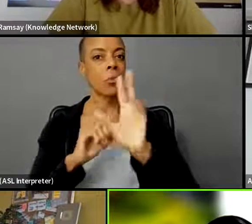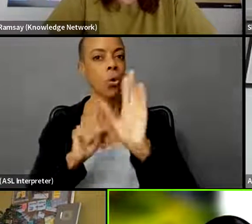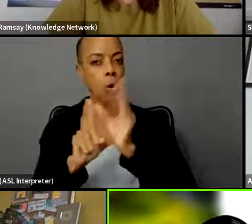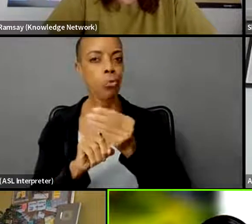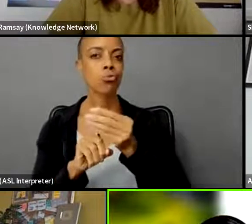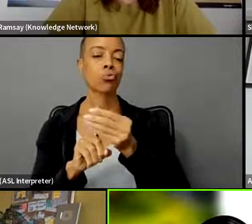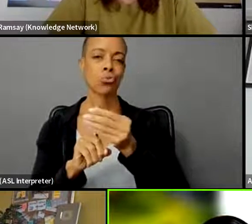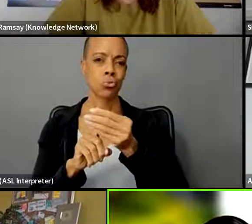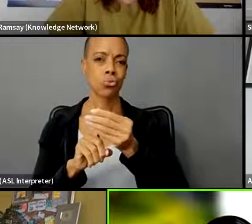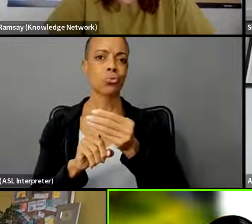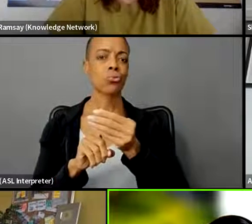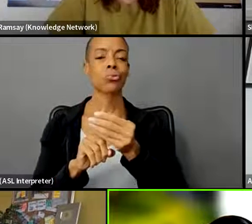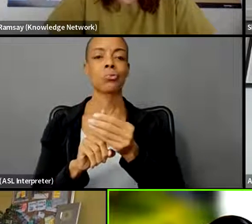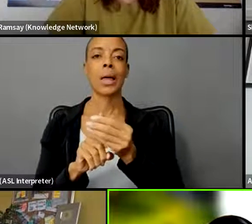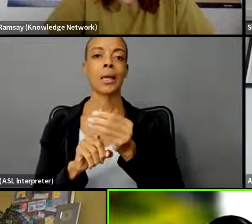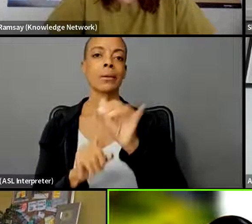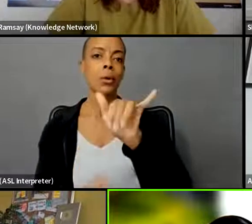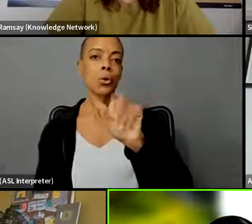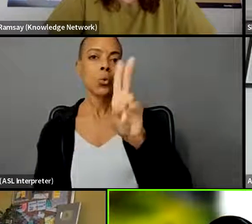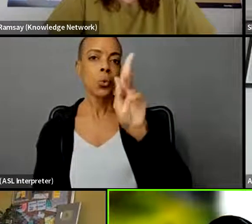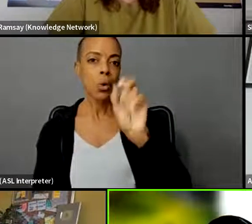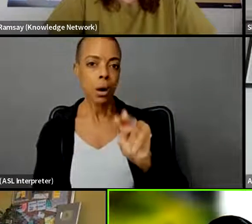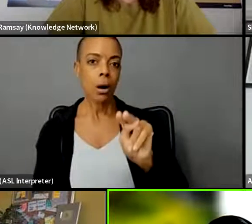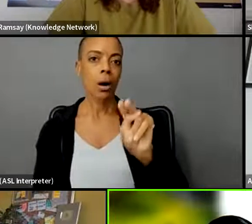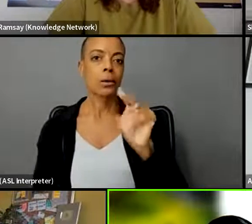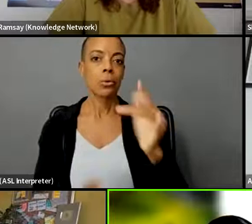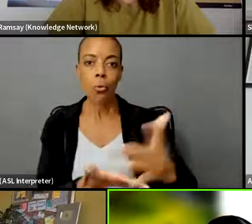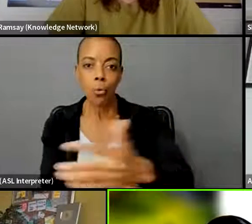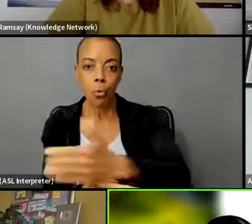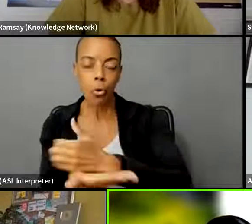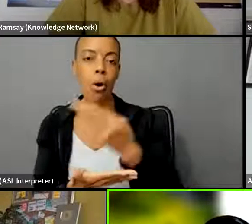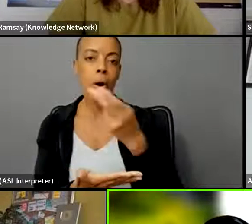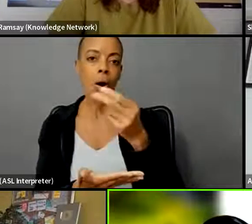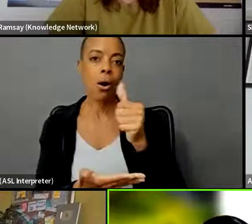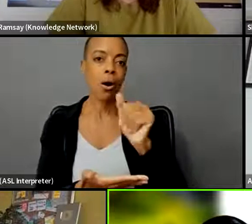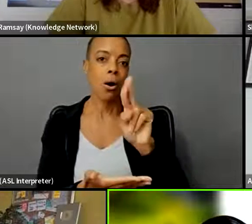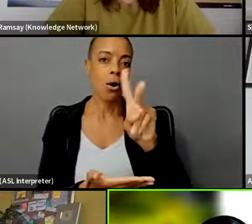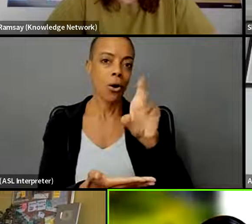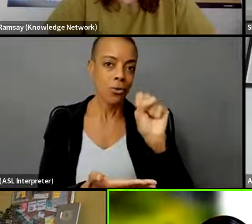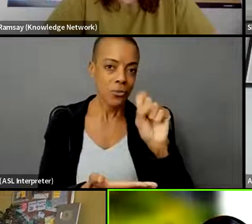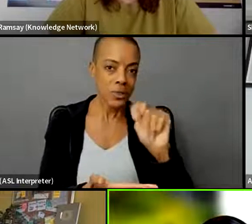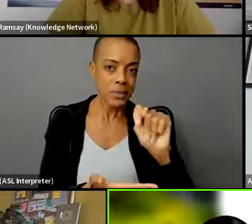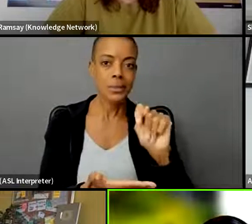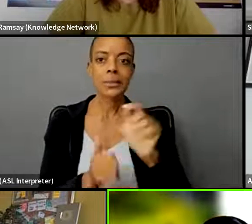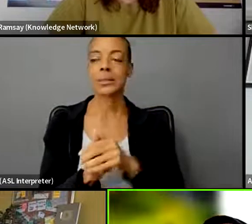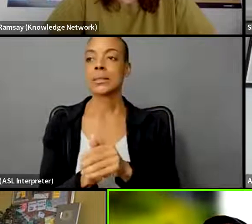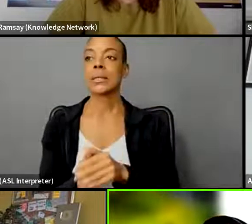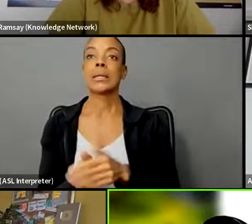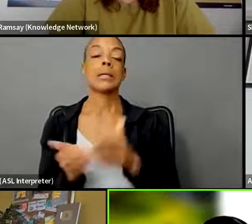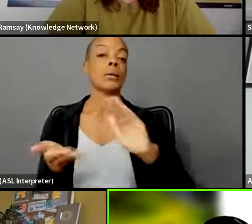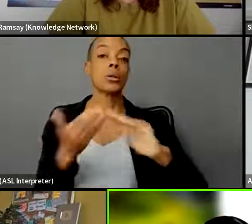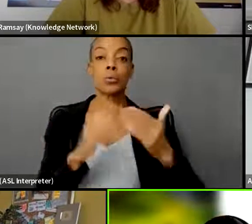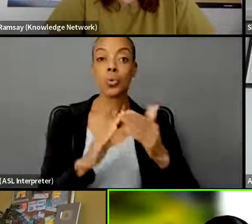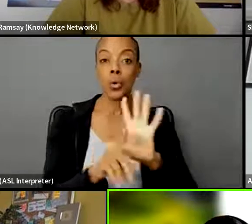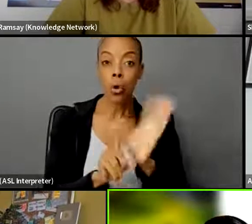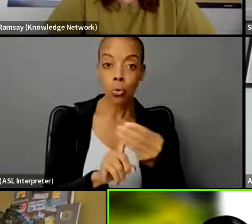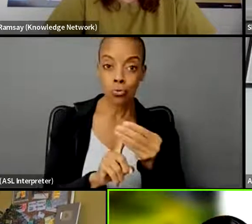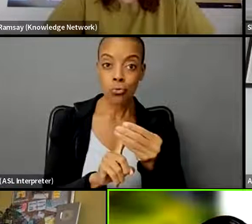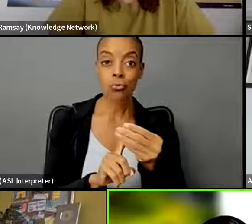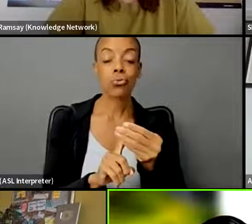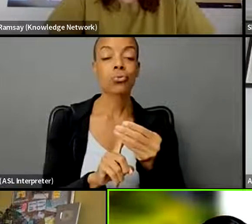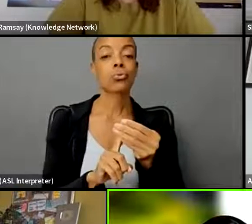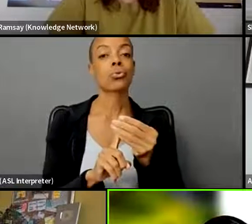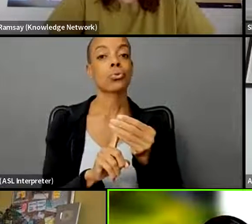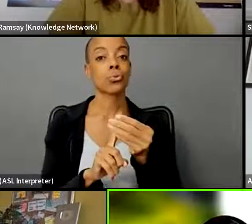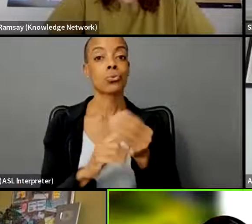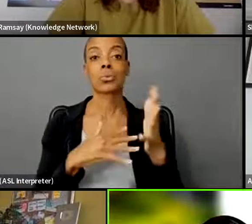like Yukon Harvest and Merchants of the Wild, which you might have seen. Community and culture is another one.